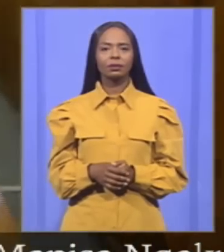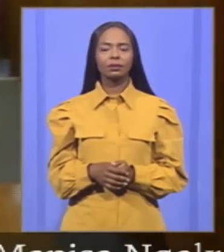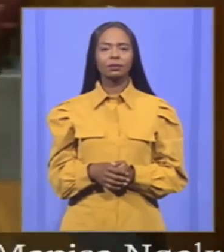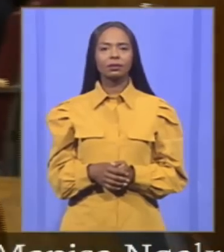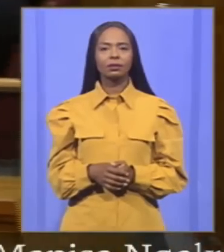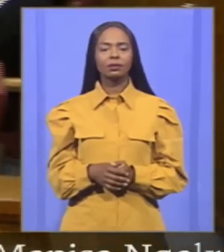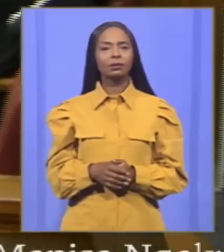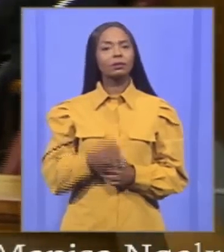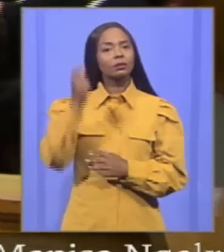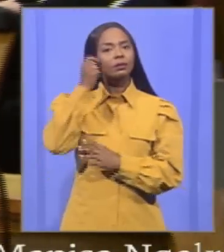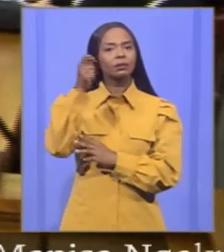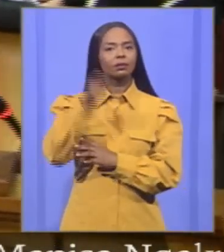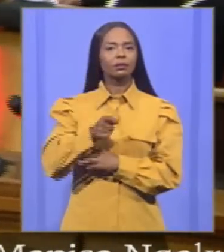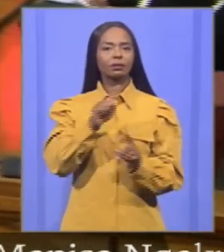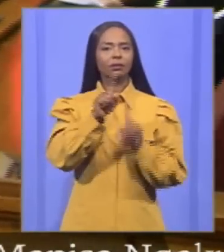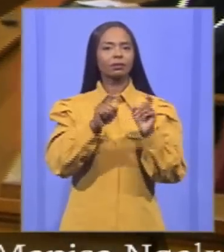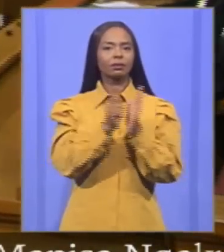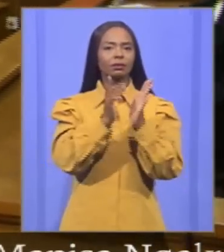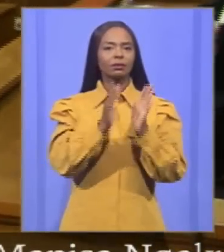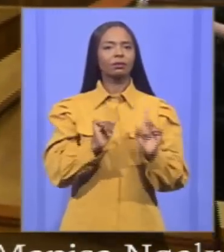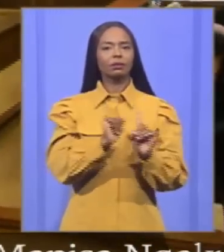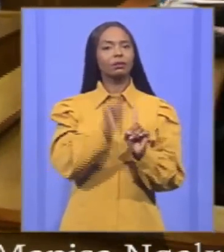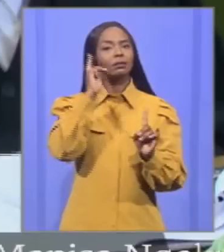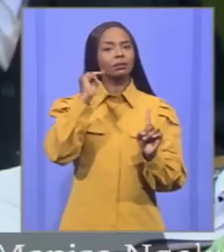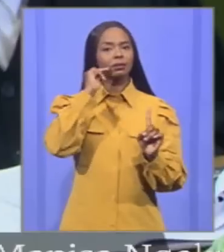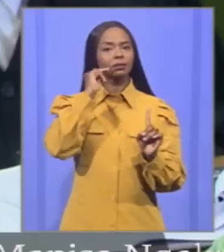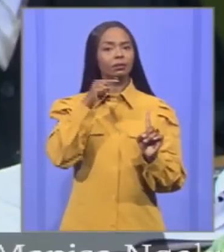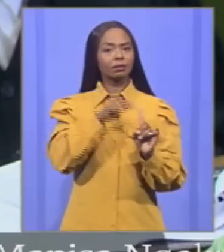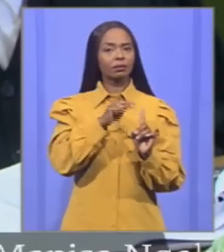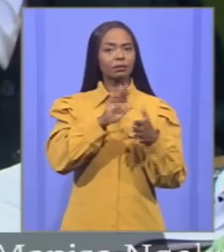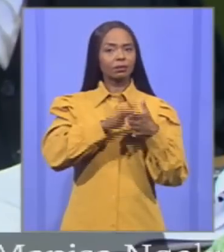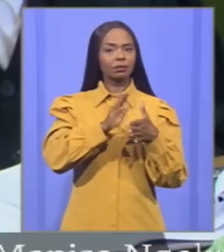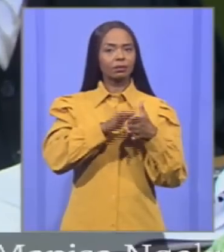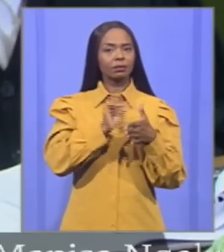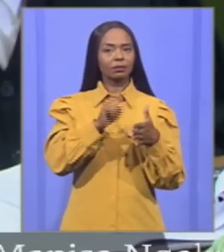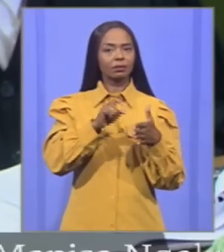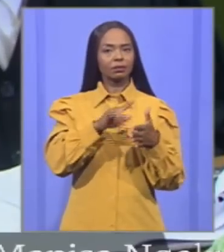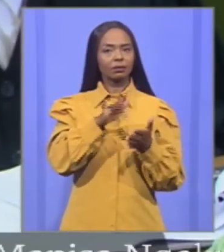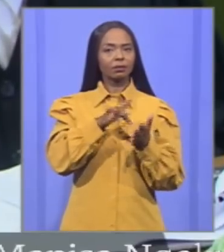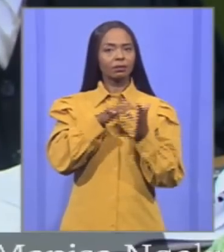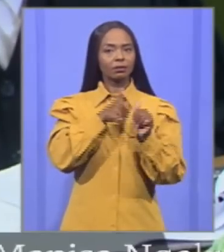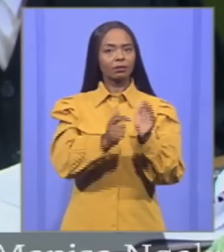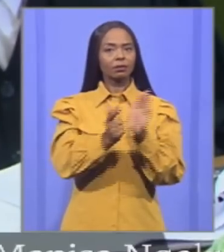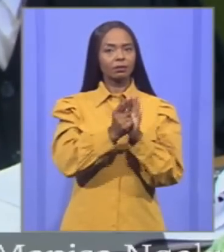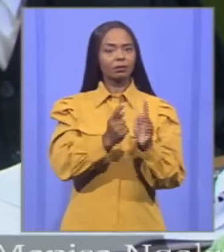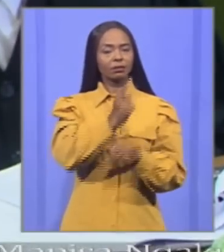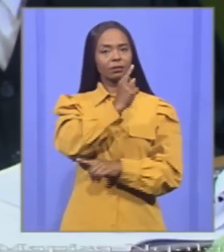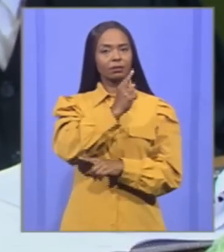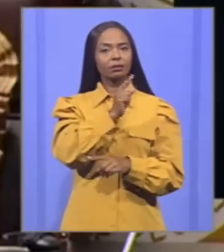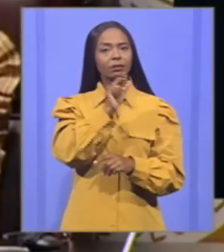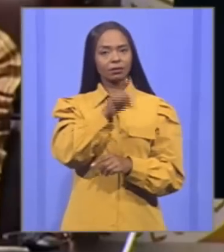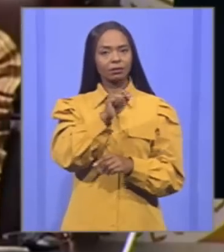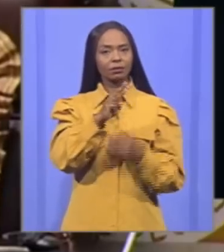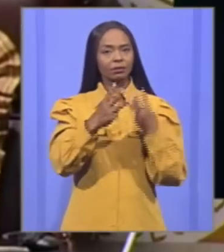moatlhodi o botsolotsa babueledi ba ga Mapisanqakula gore a maemo a gagwe ke yona lebaka la semolao gore a seka a